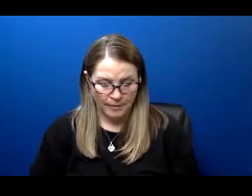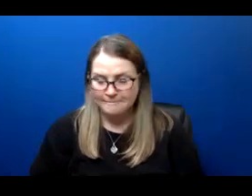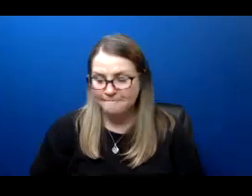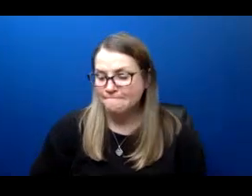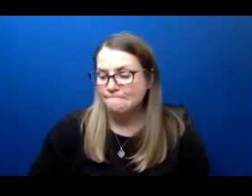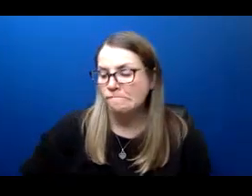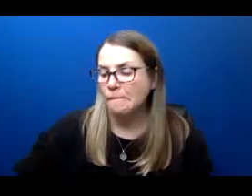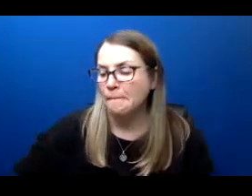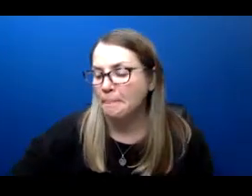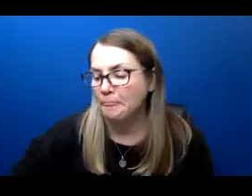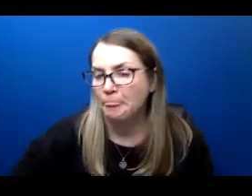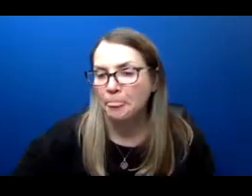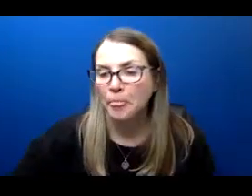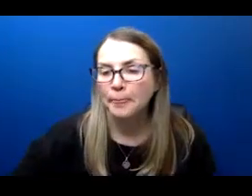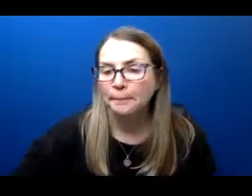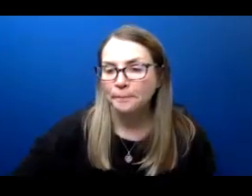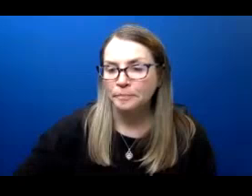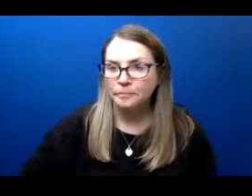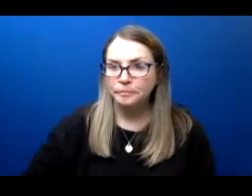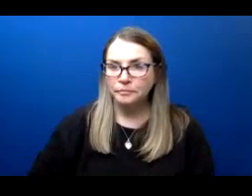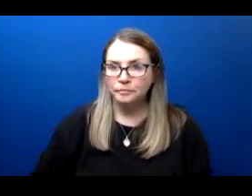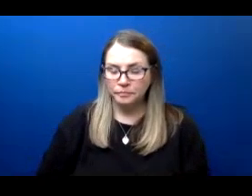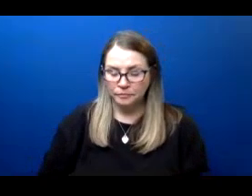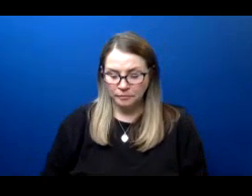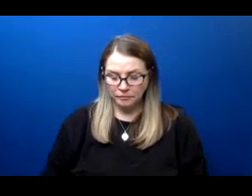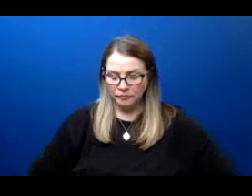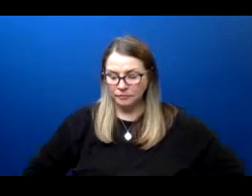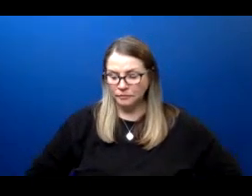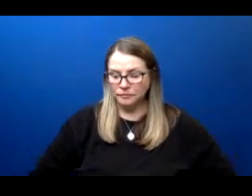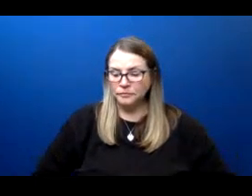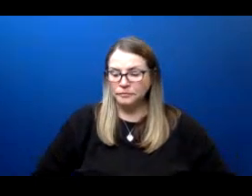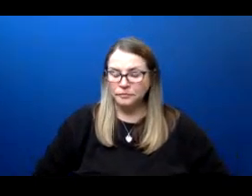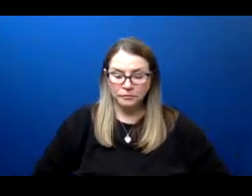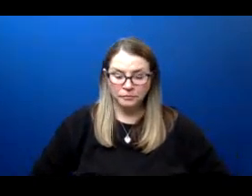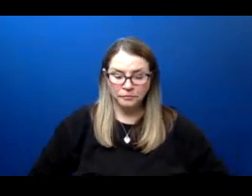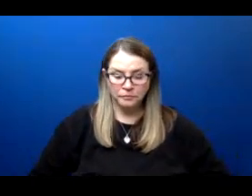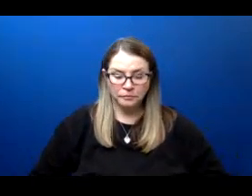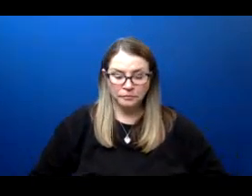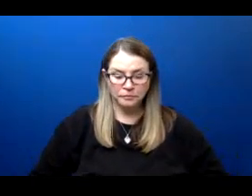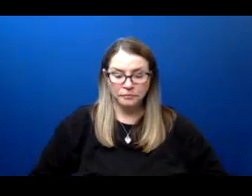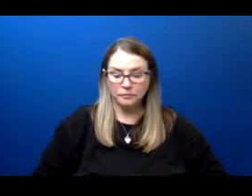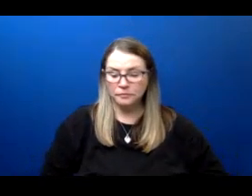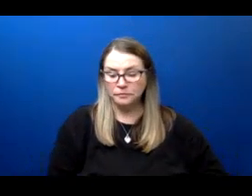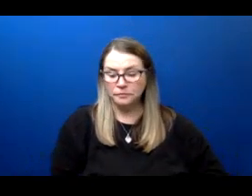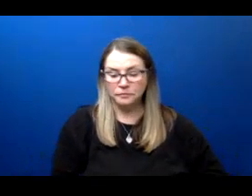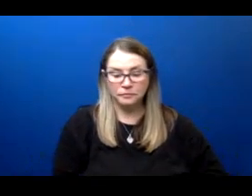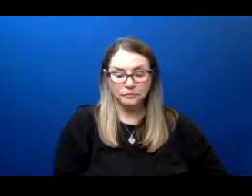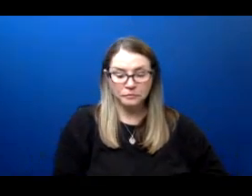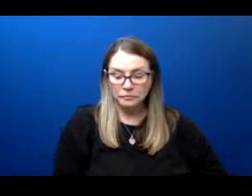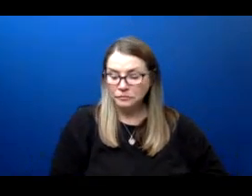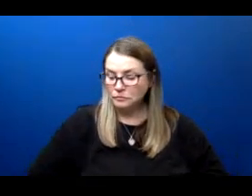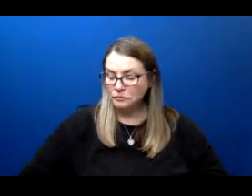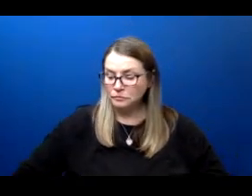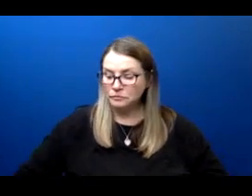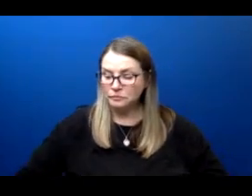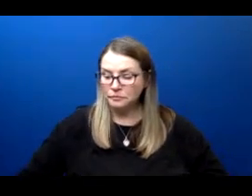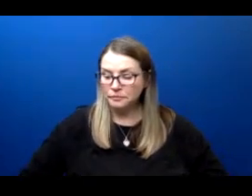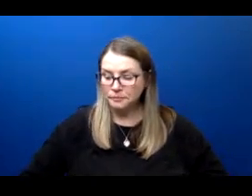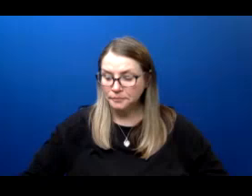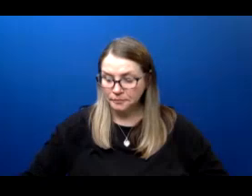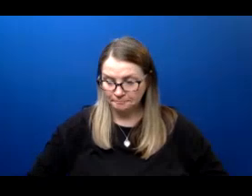and dialogue, I think. Mr. Chair, it's 9:59. We do have quorum.